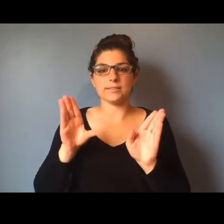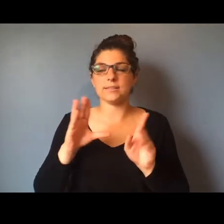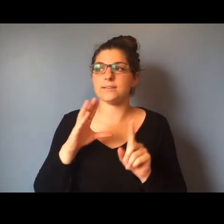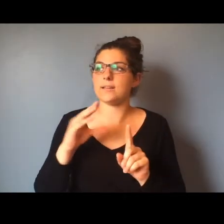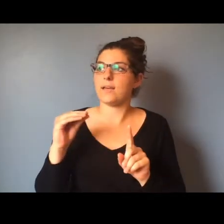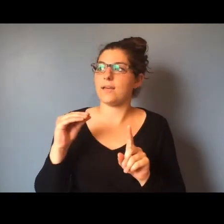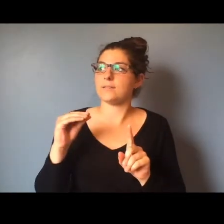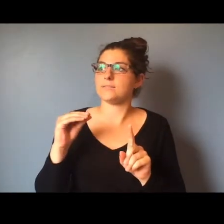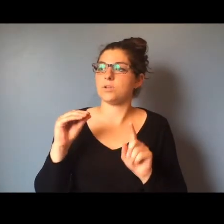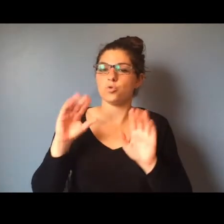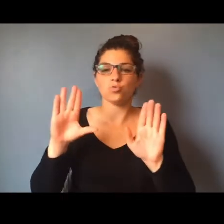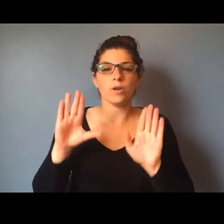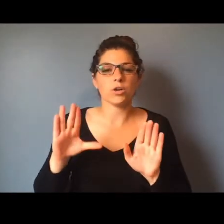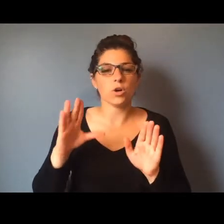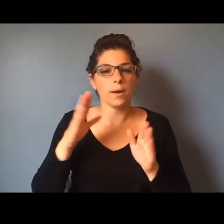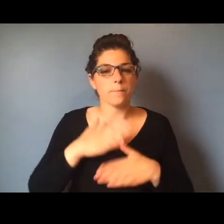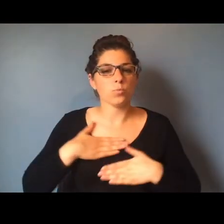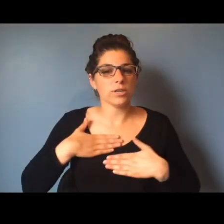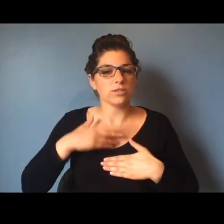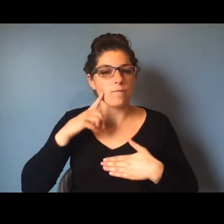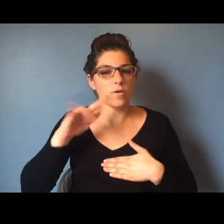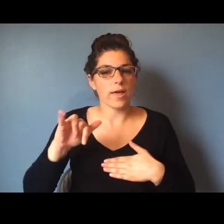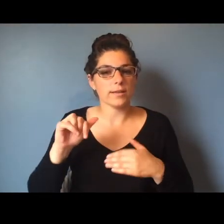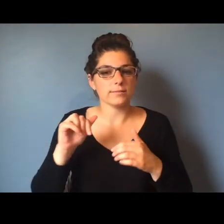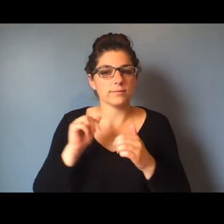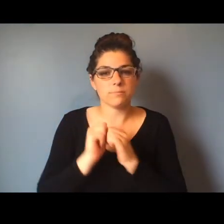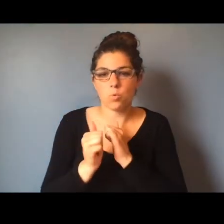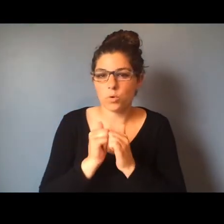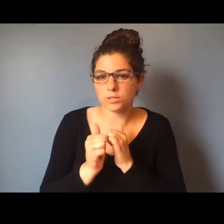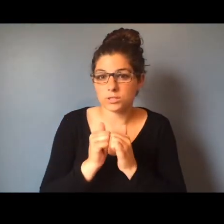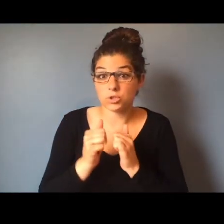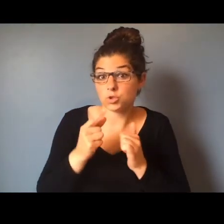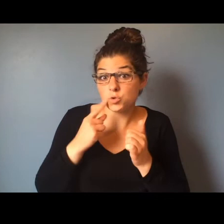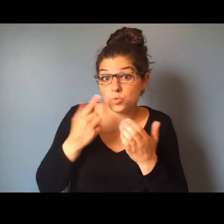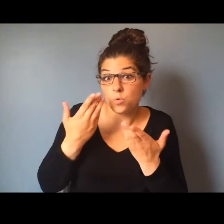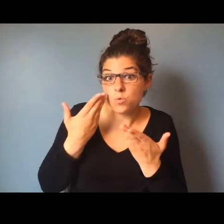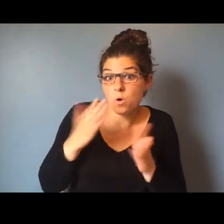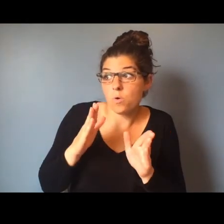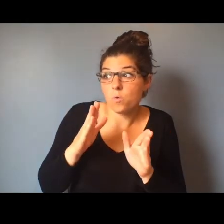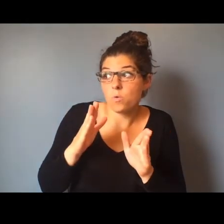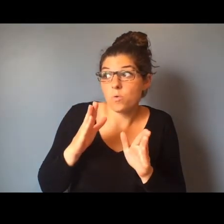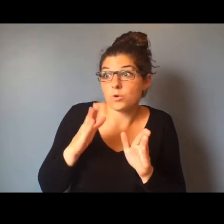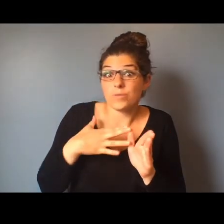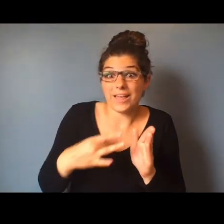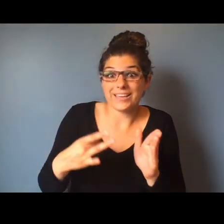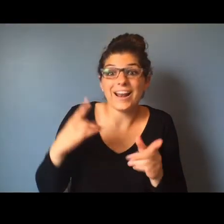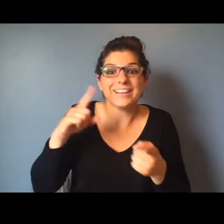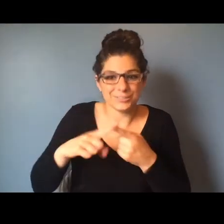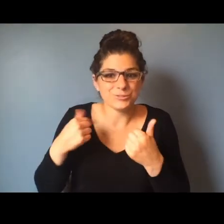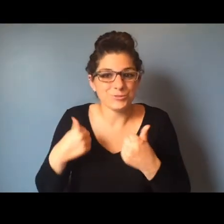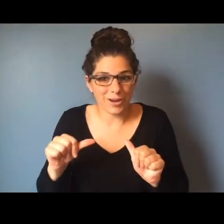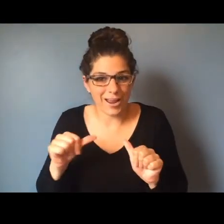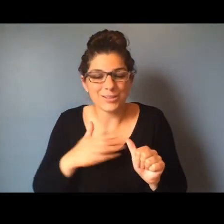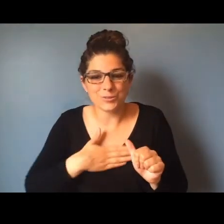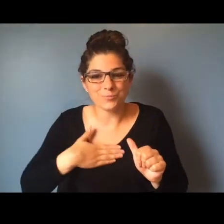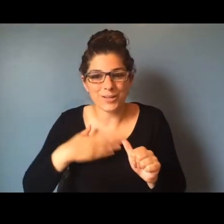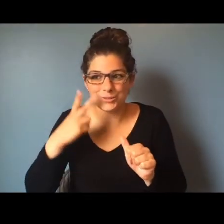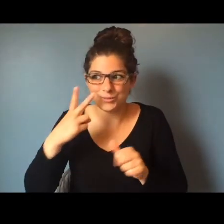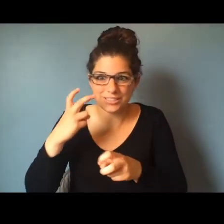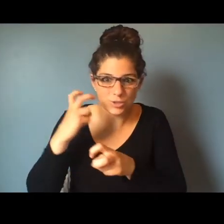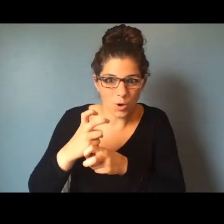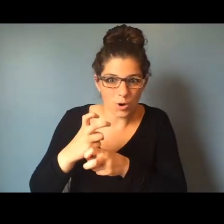and a greater appreciation for the sport, because you don't know if you even like it until you try it, right? And then you appreciate it because you see how hard it